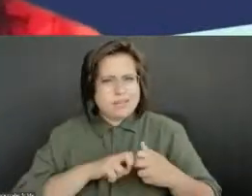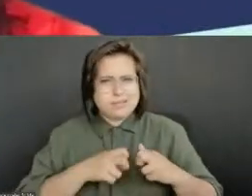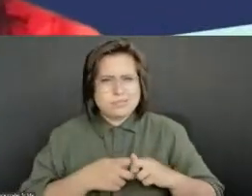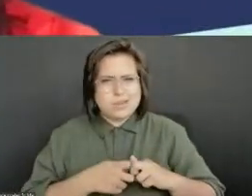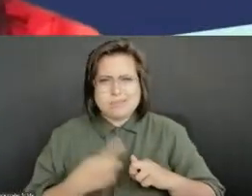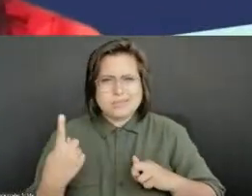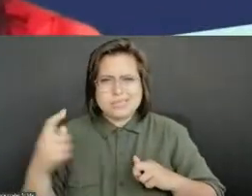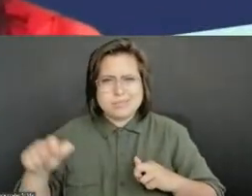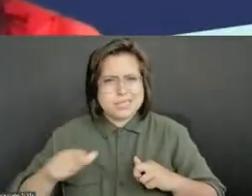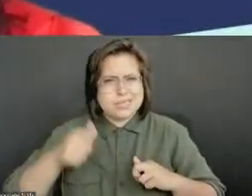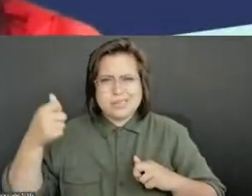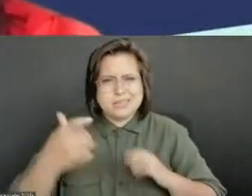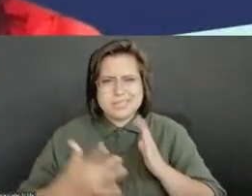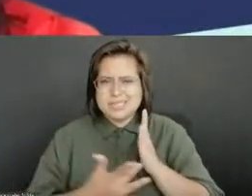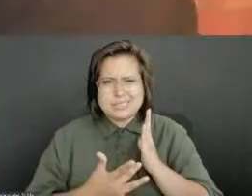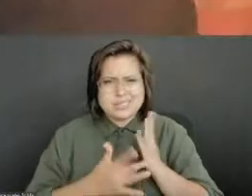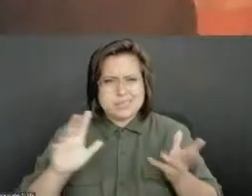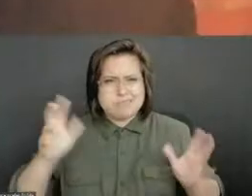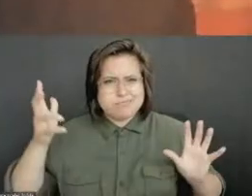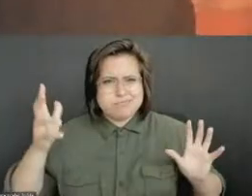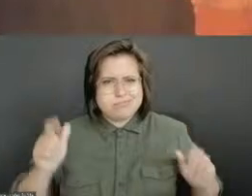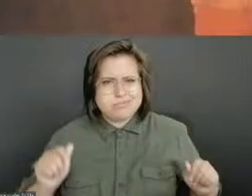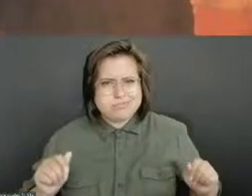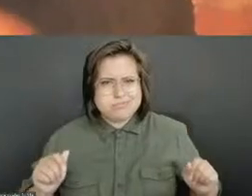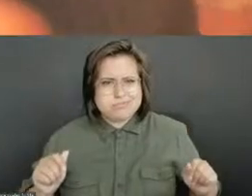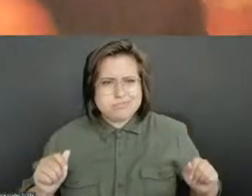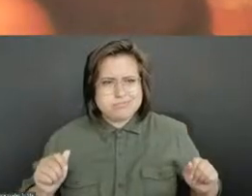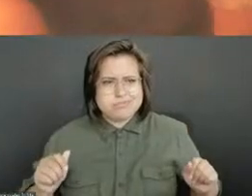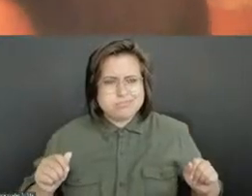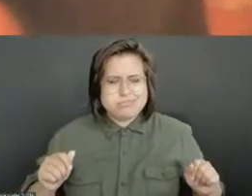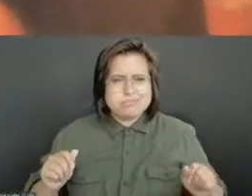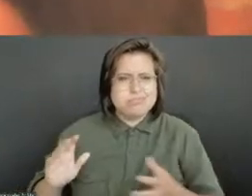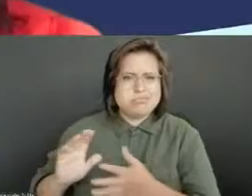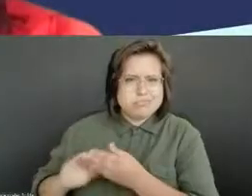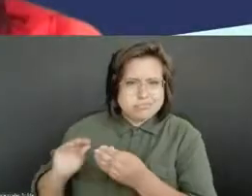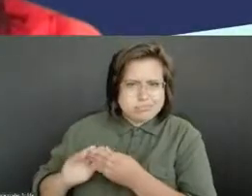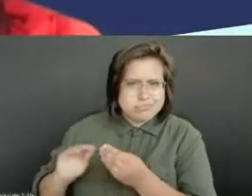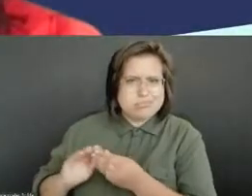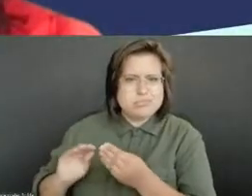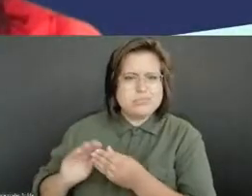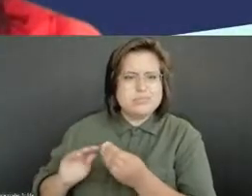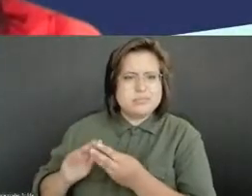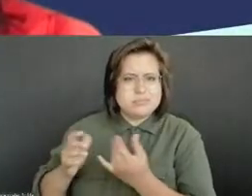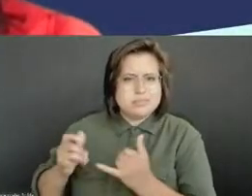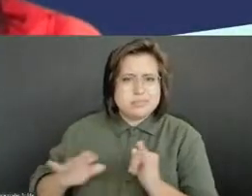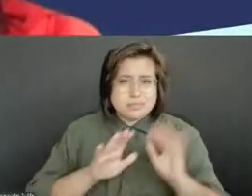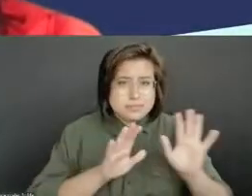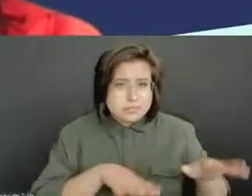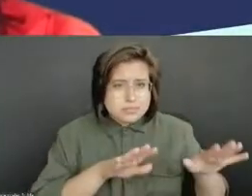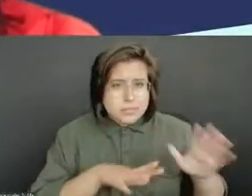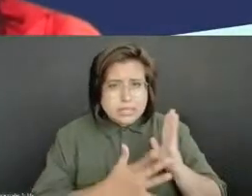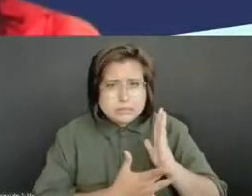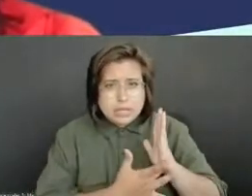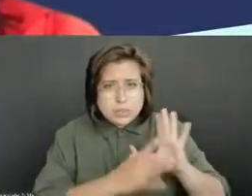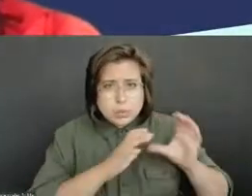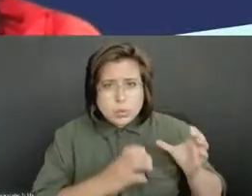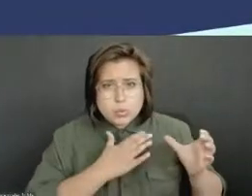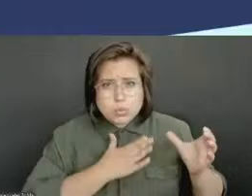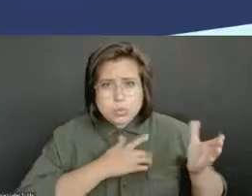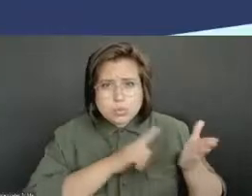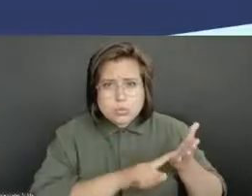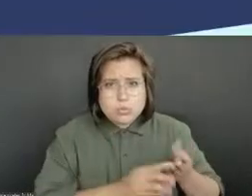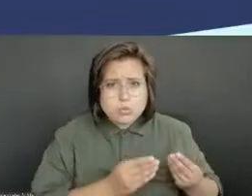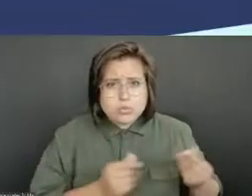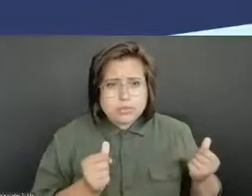else going on. Stress highly enough that could our technical group look into this? Thank